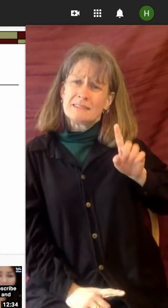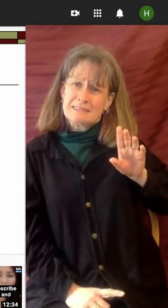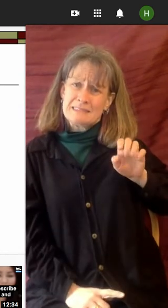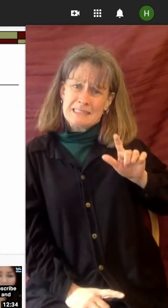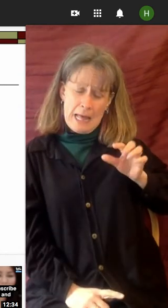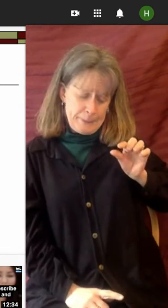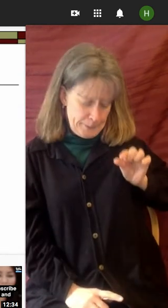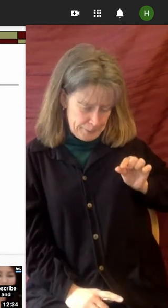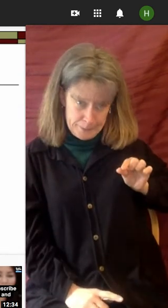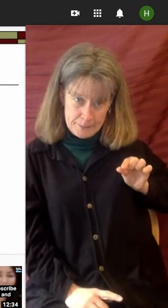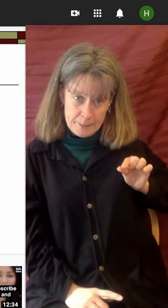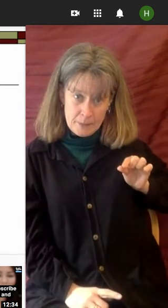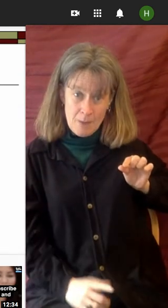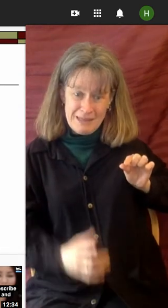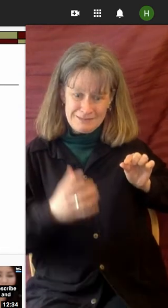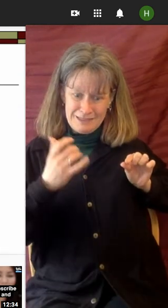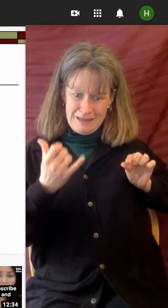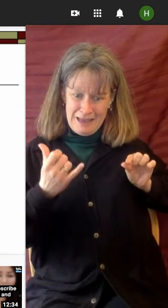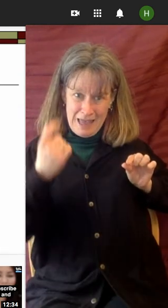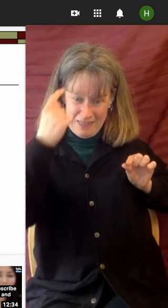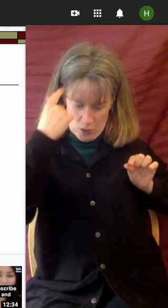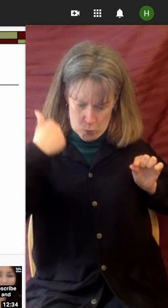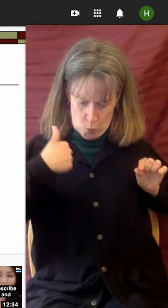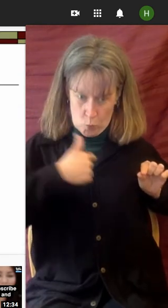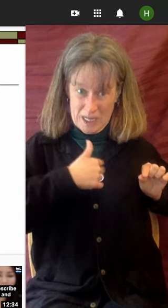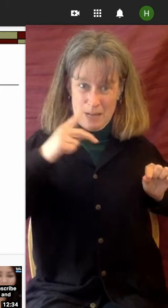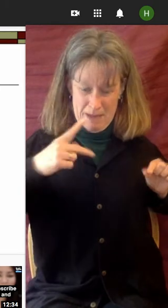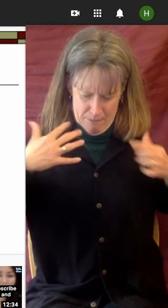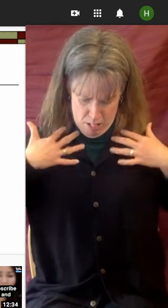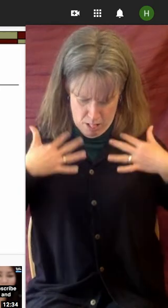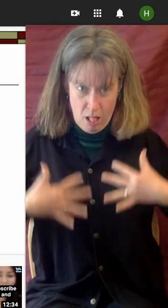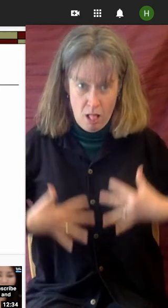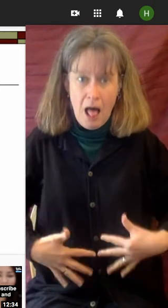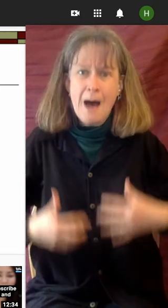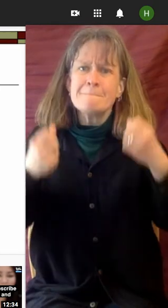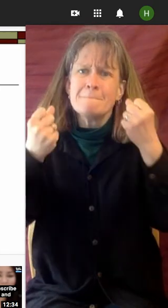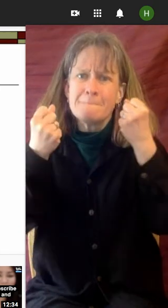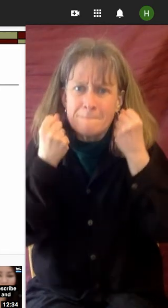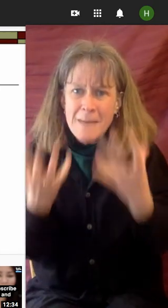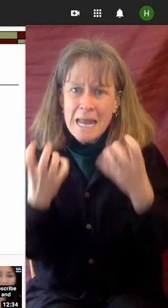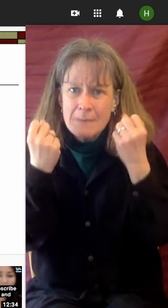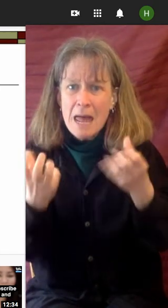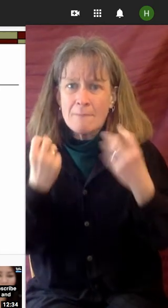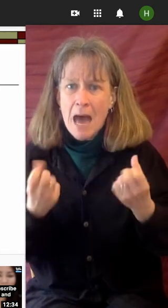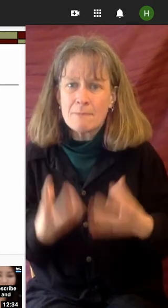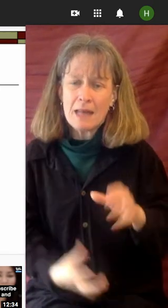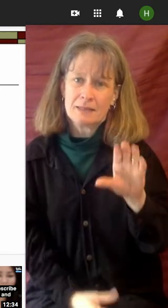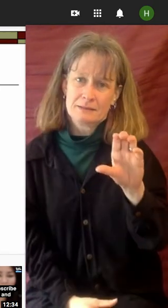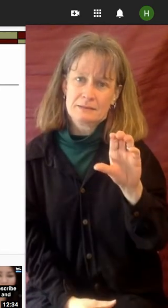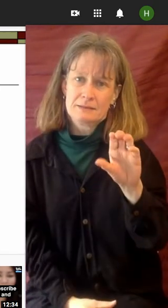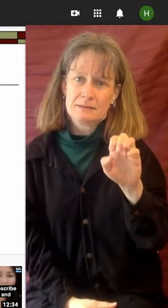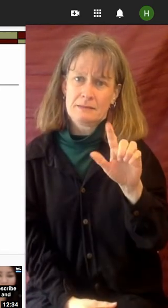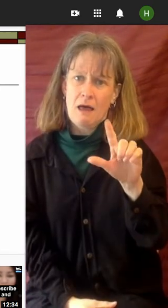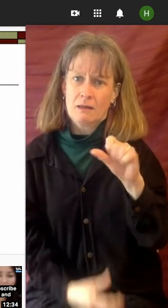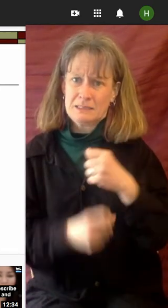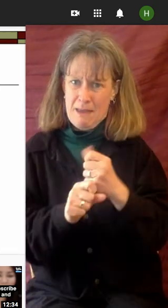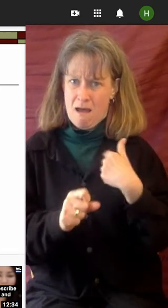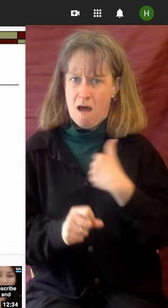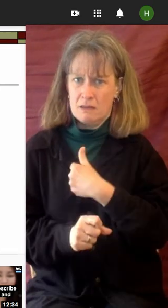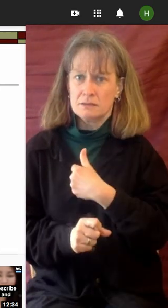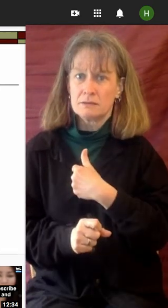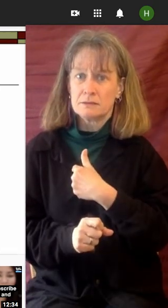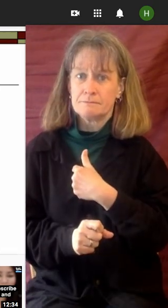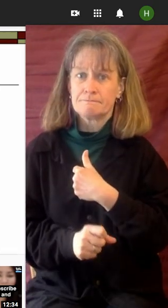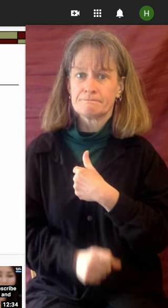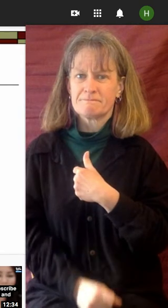and today we are what we are. This slide right here is kind